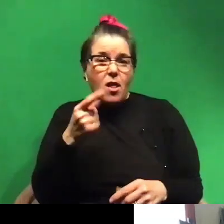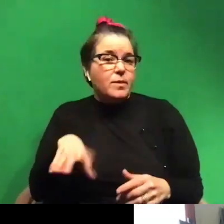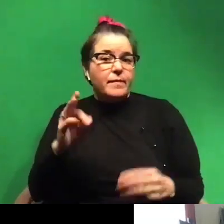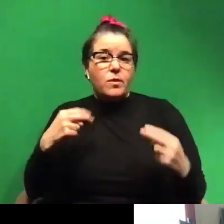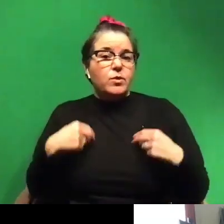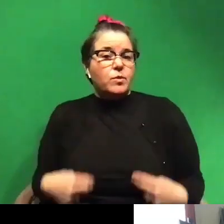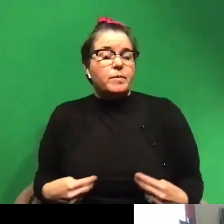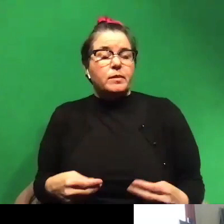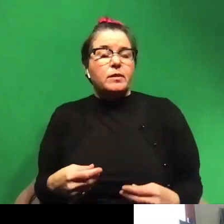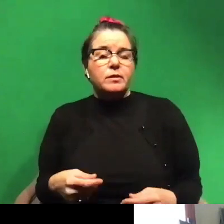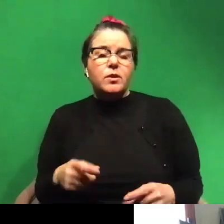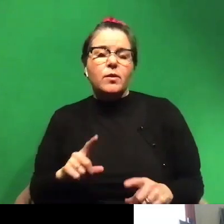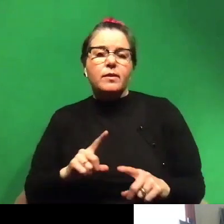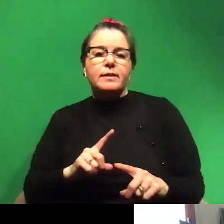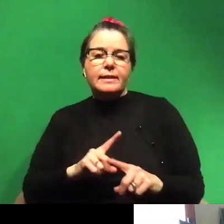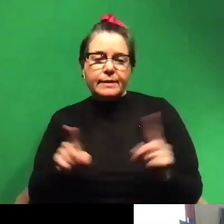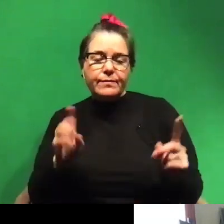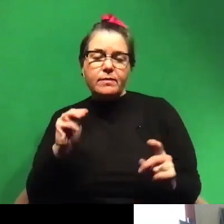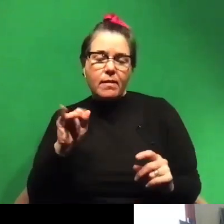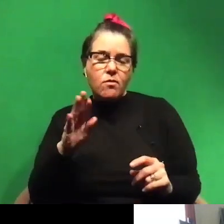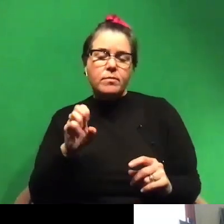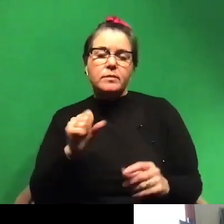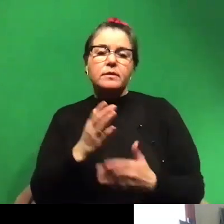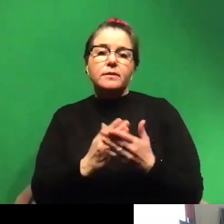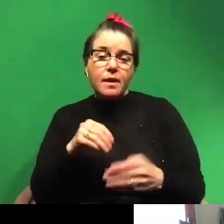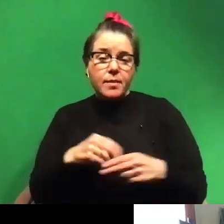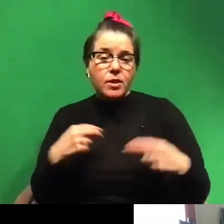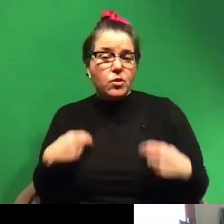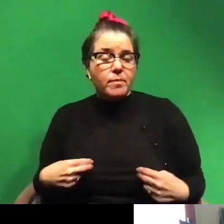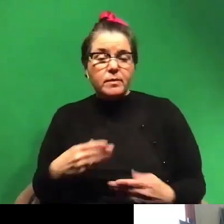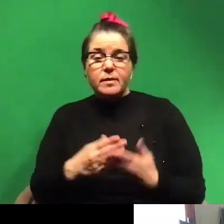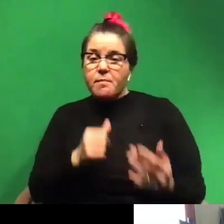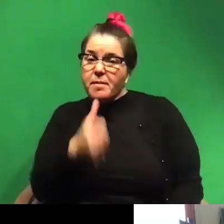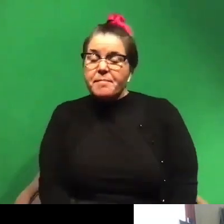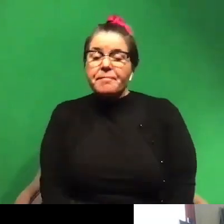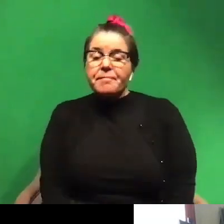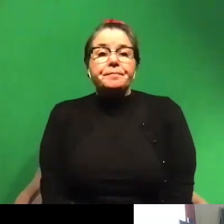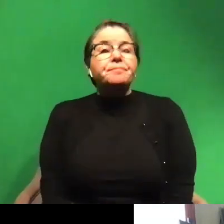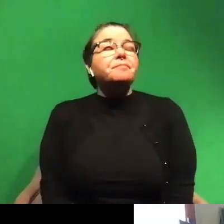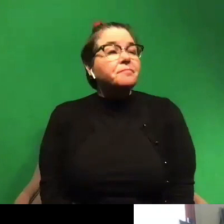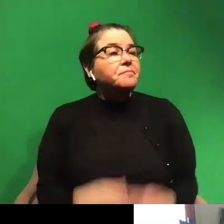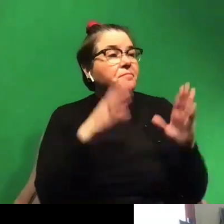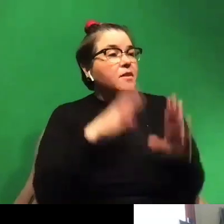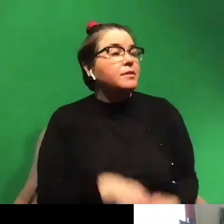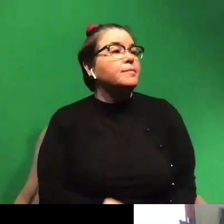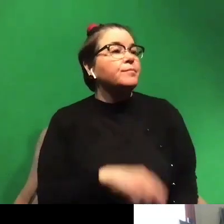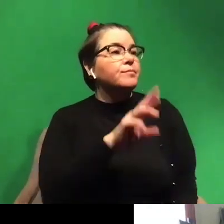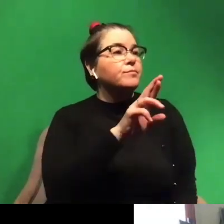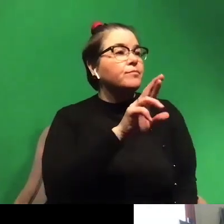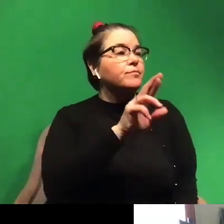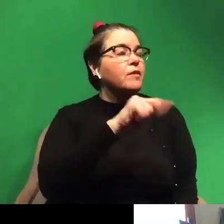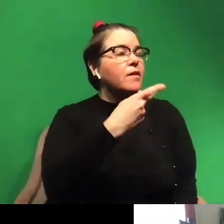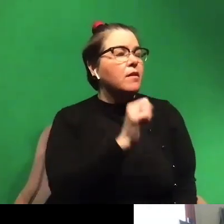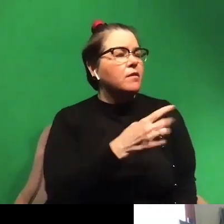So lots of different microbes. Some of them are in humans and some of them are not. Awesome. Raphael would like to know, is